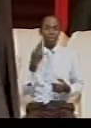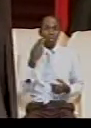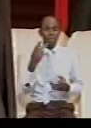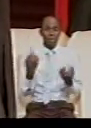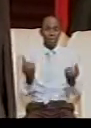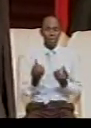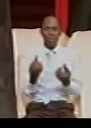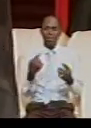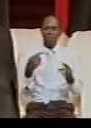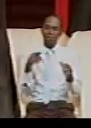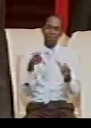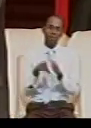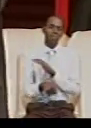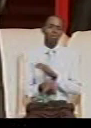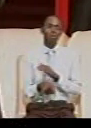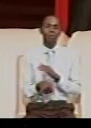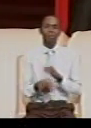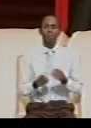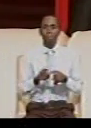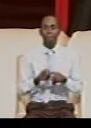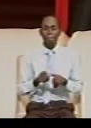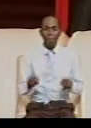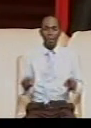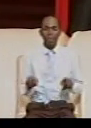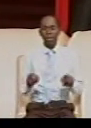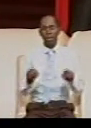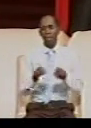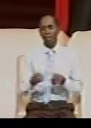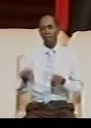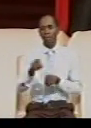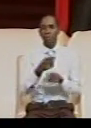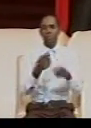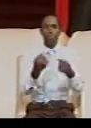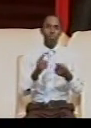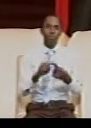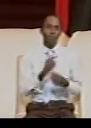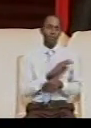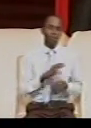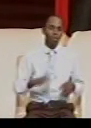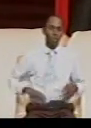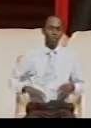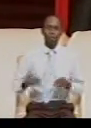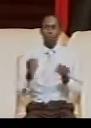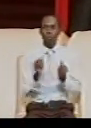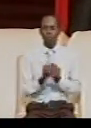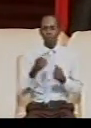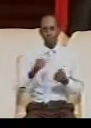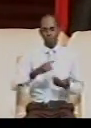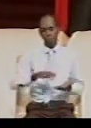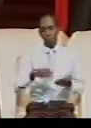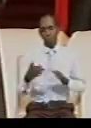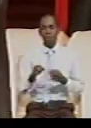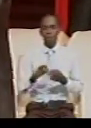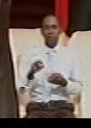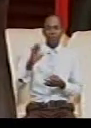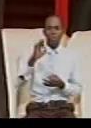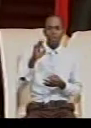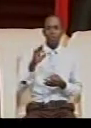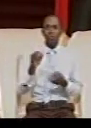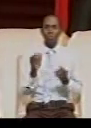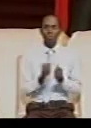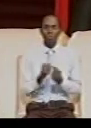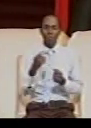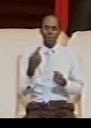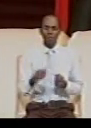transgression kills. But then, as I come to Christ, with the dead spirit and the dead